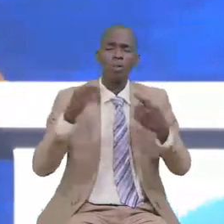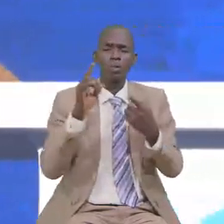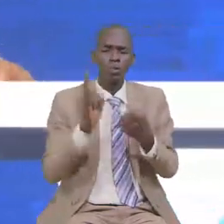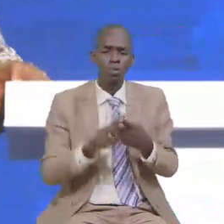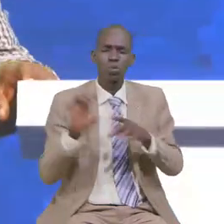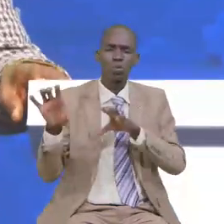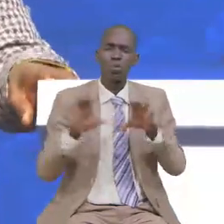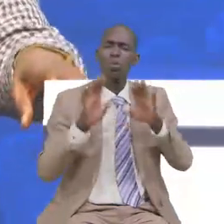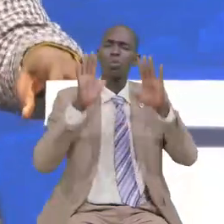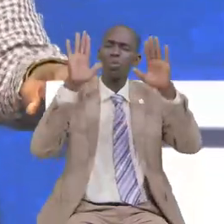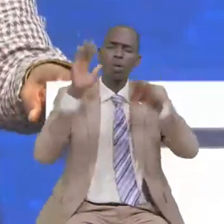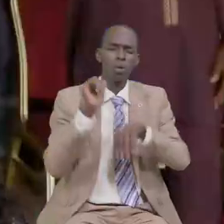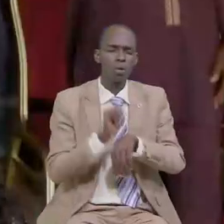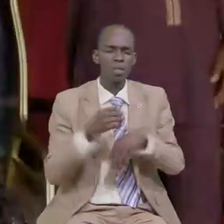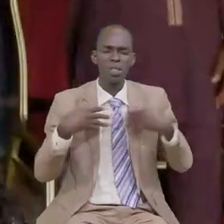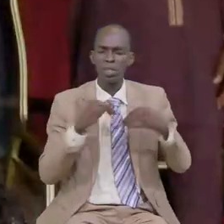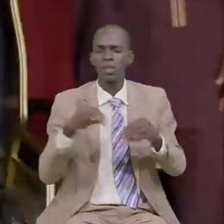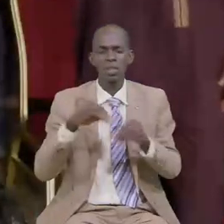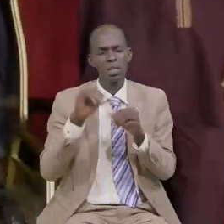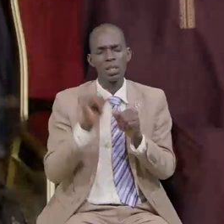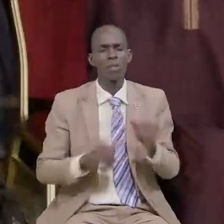miracle healing in every life.